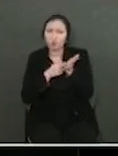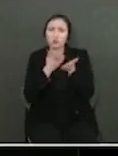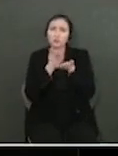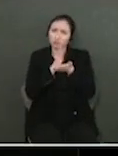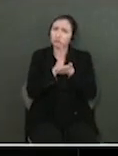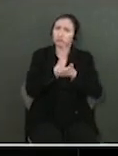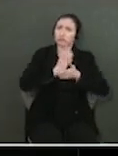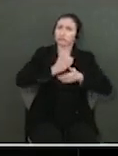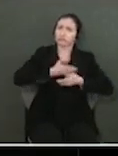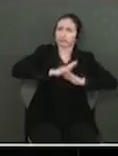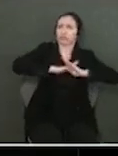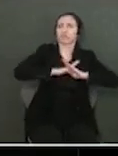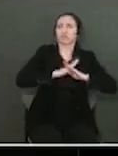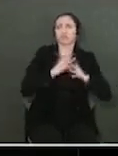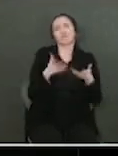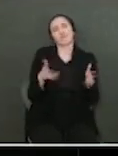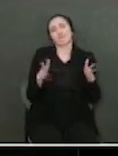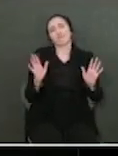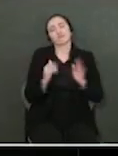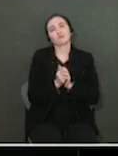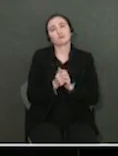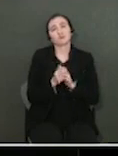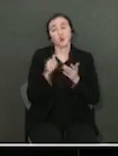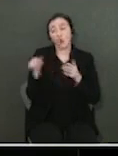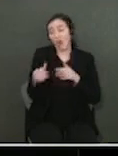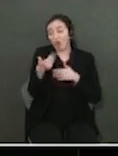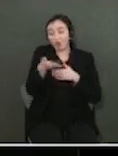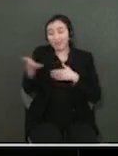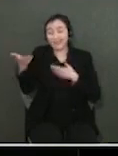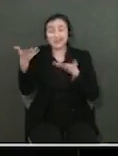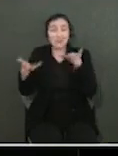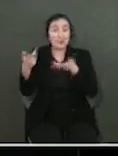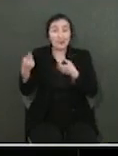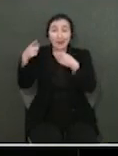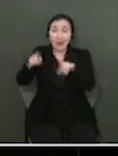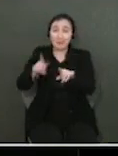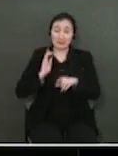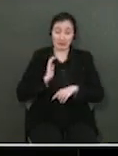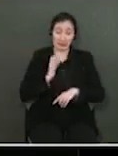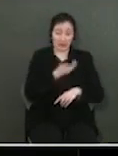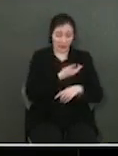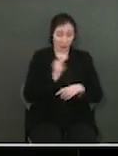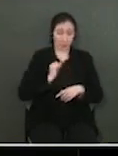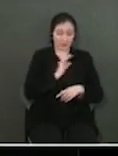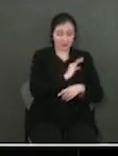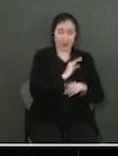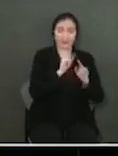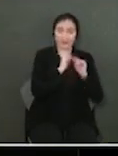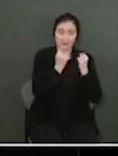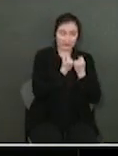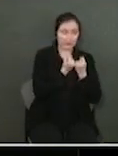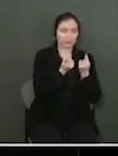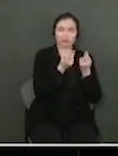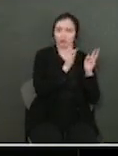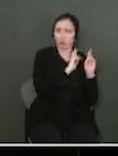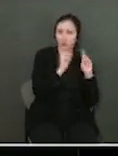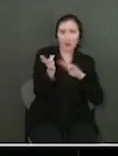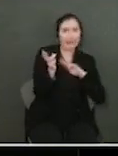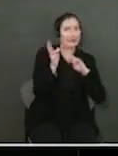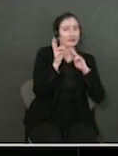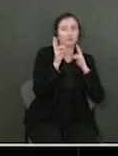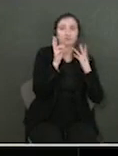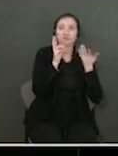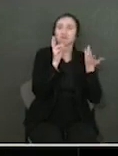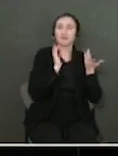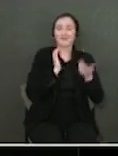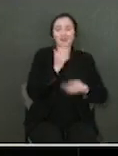other things that may happen that we have control over, such as making sure all of our crews are in place, that vehicles have chains if they're